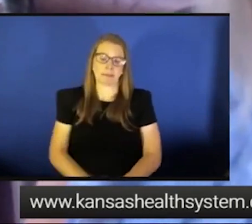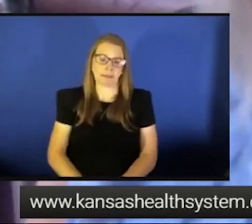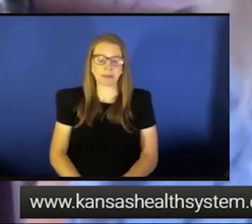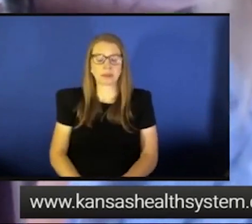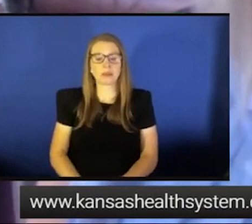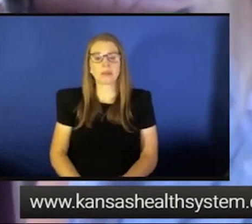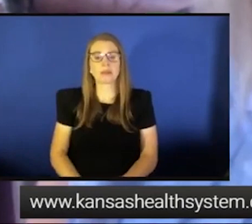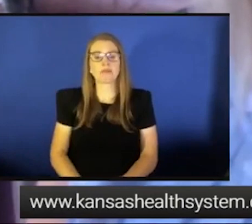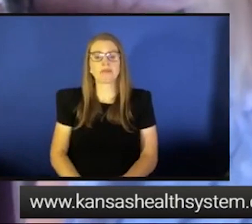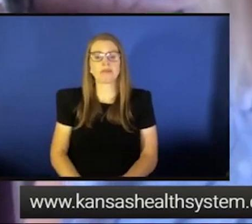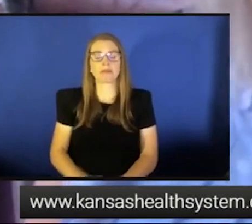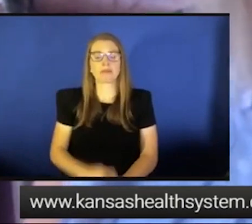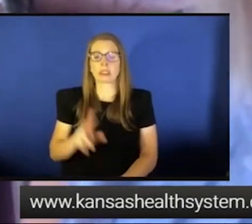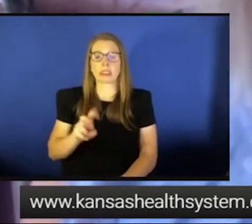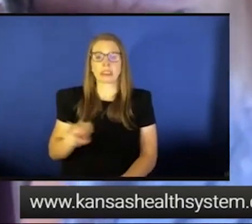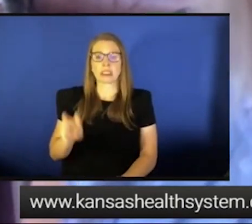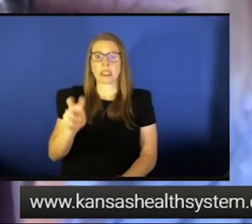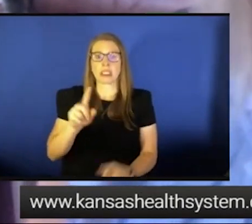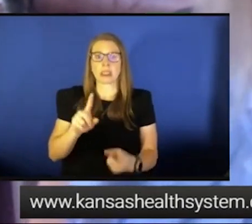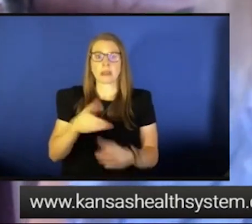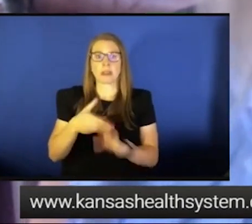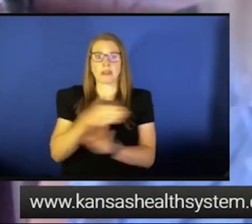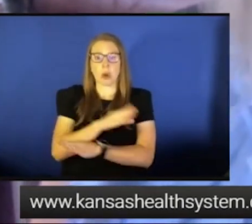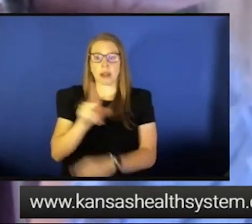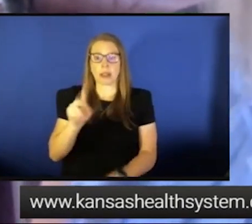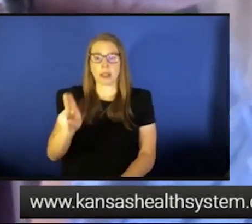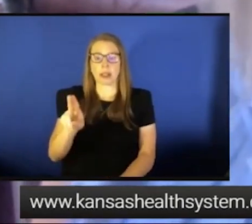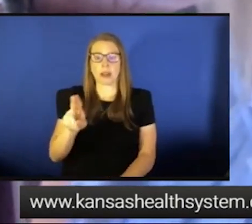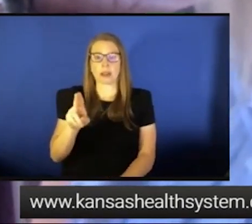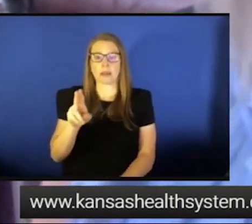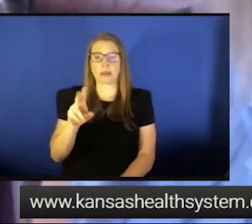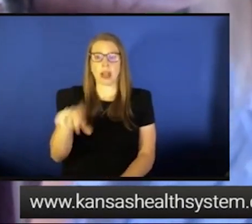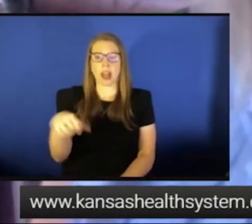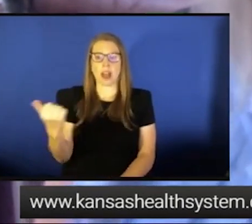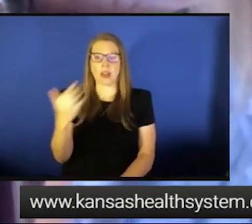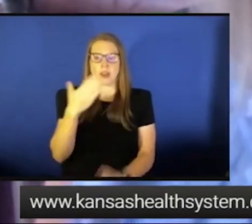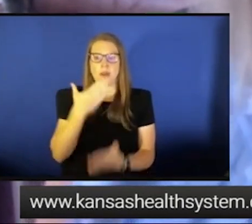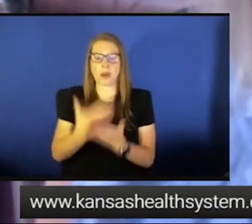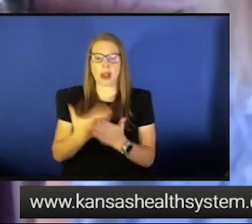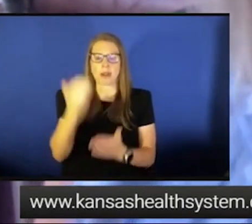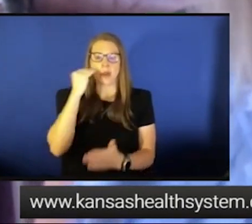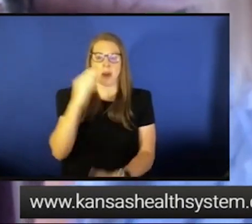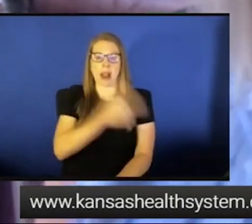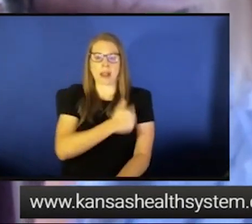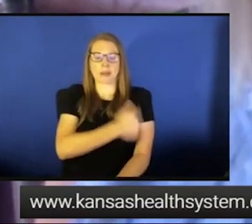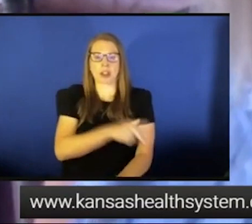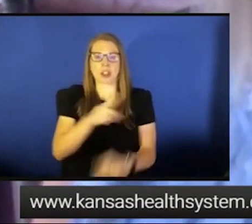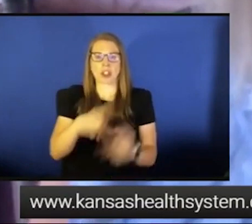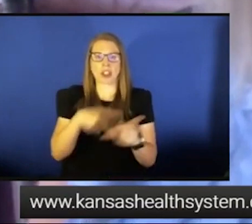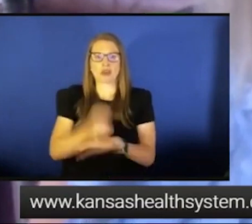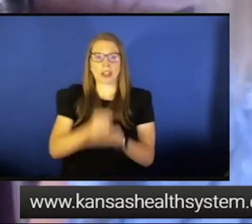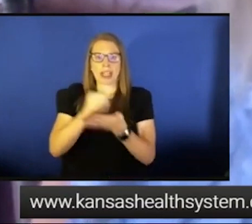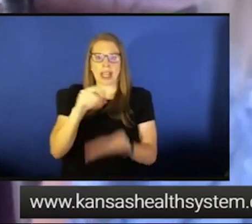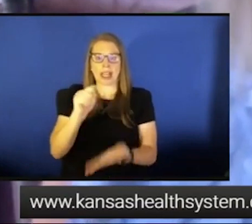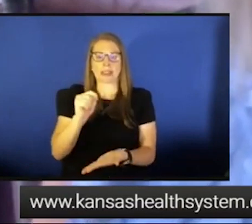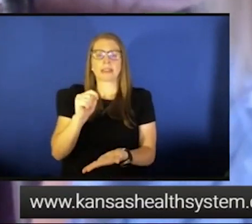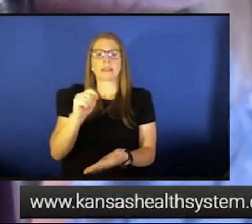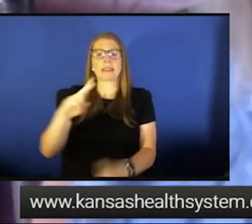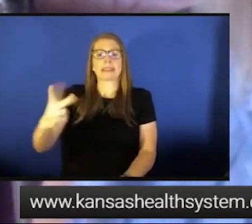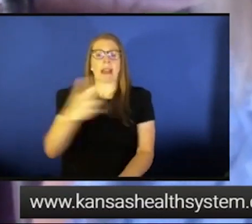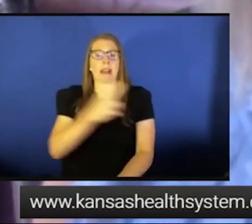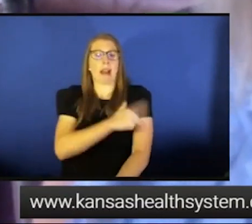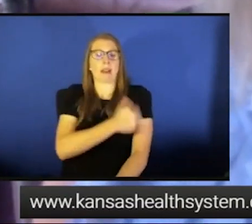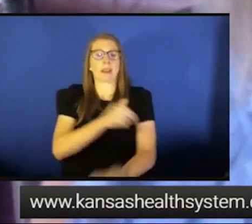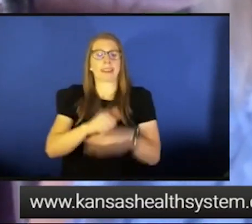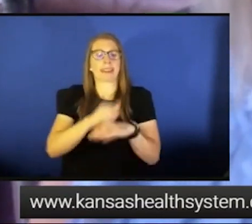long journey before we even got to KU. We were at two other well-known hospitals who could not treat it, and the second hospital sent